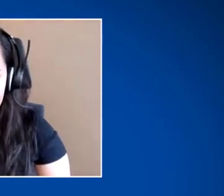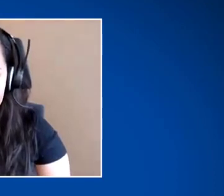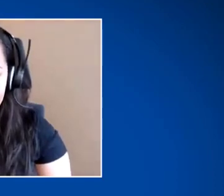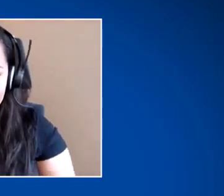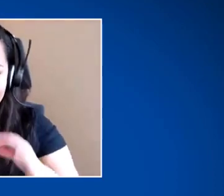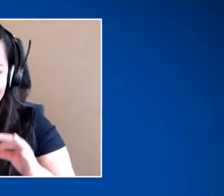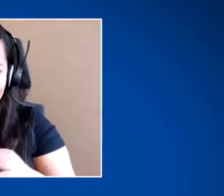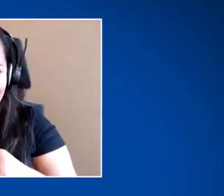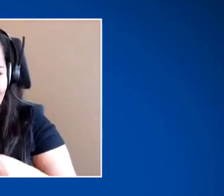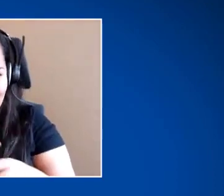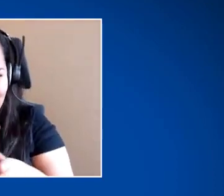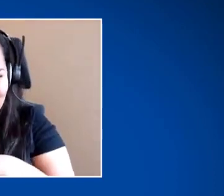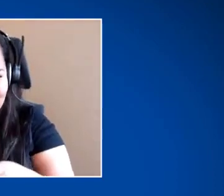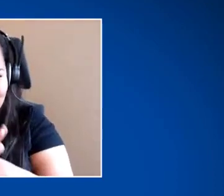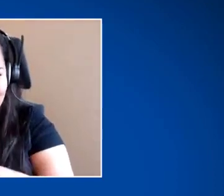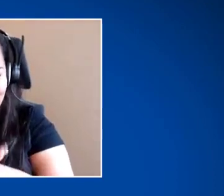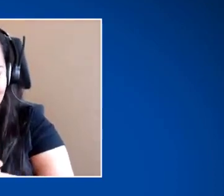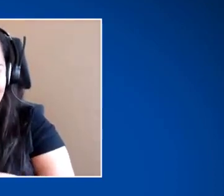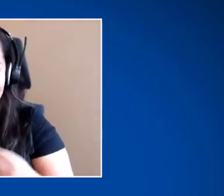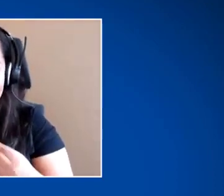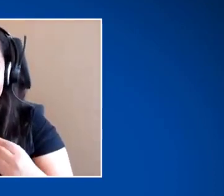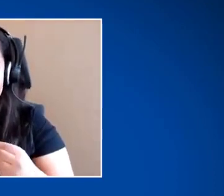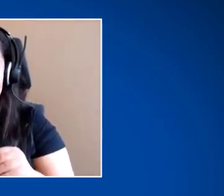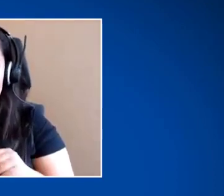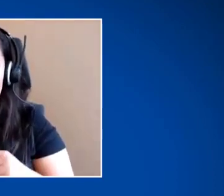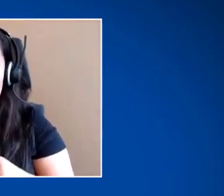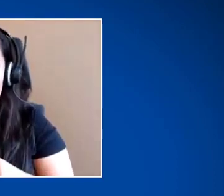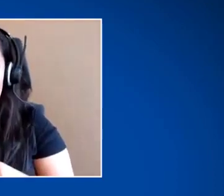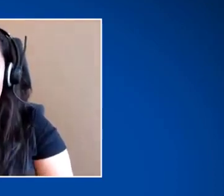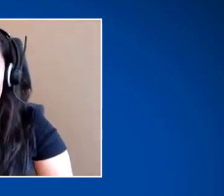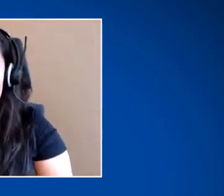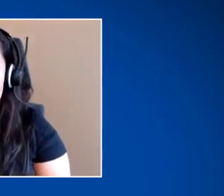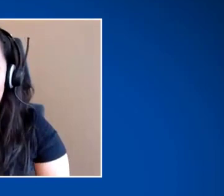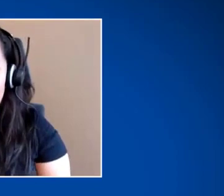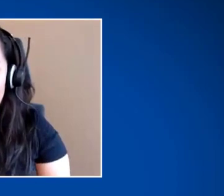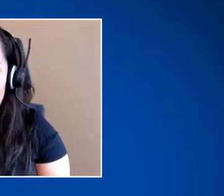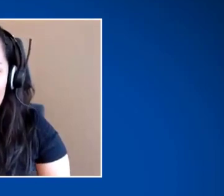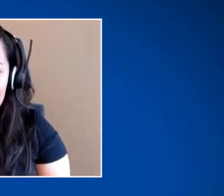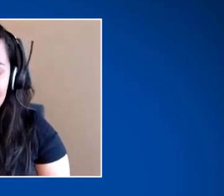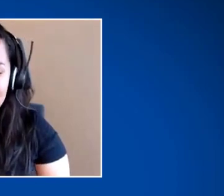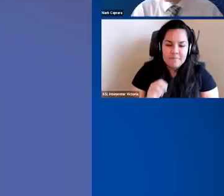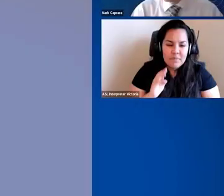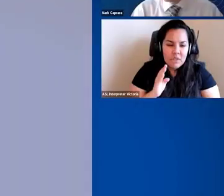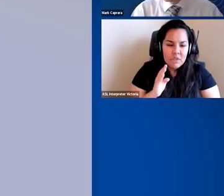Not professional enough. Thank you, Megan. I'm going to share my screen.